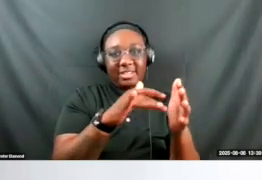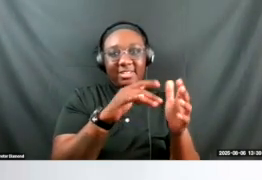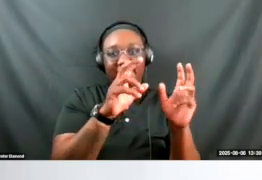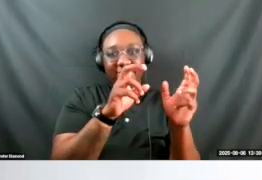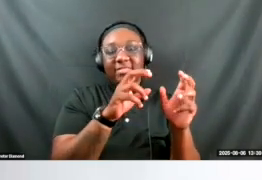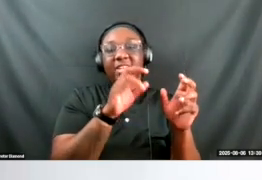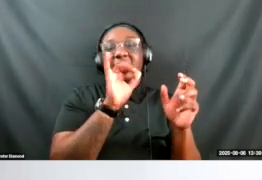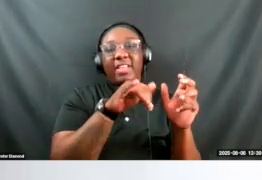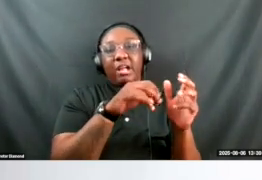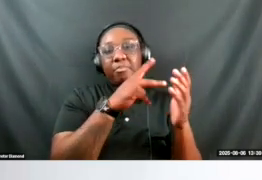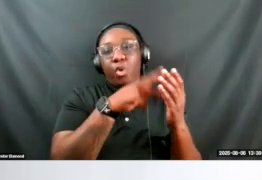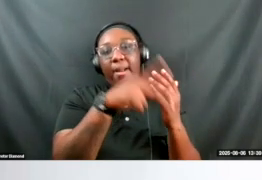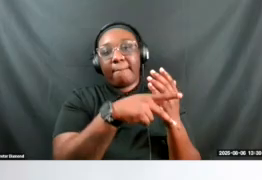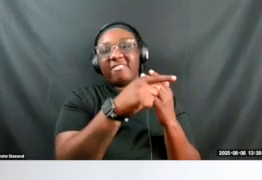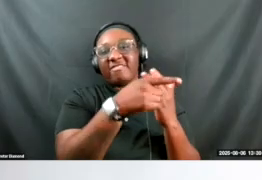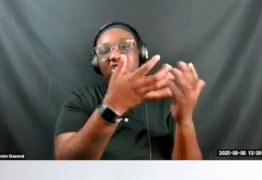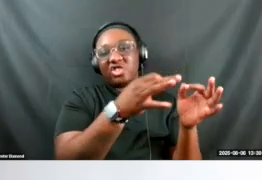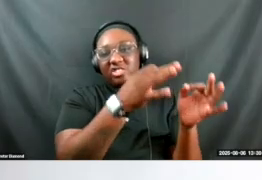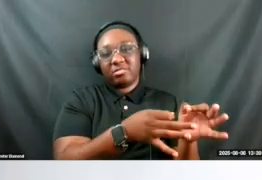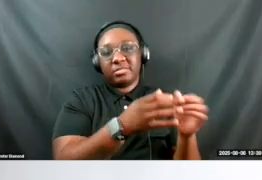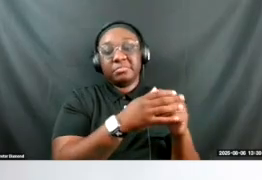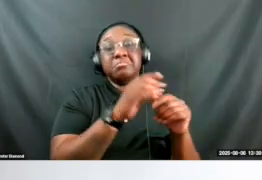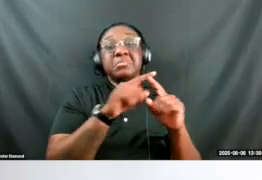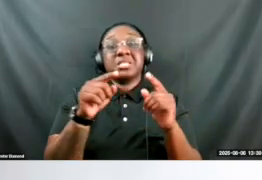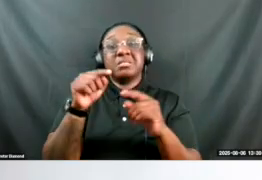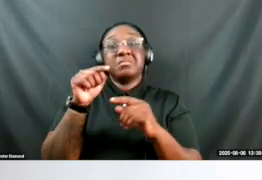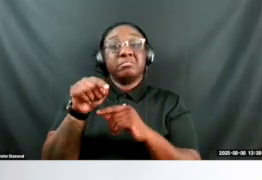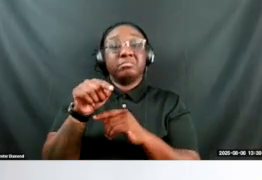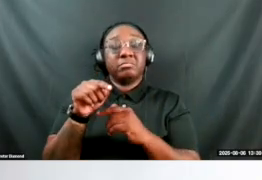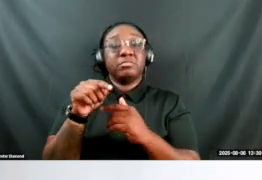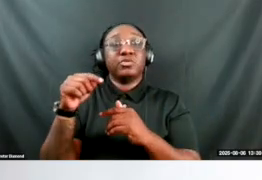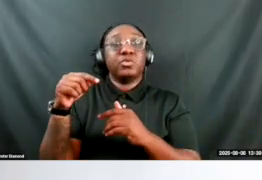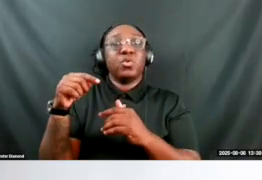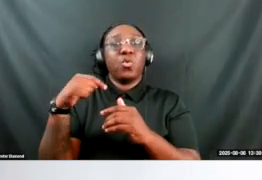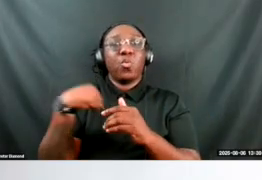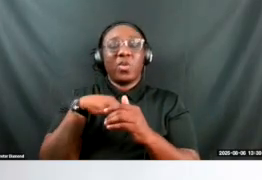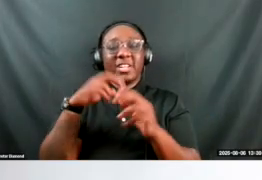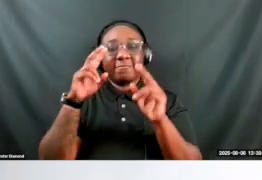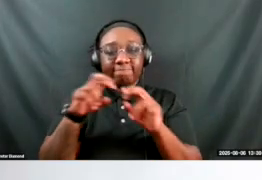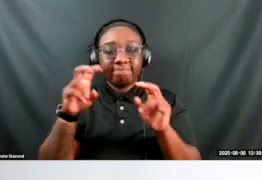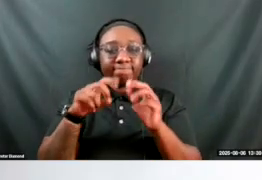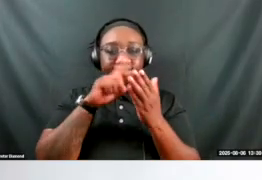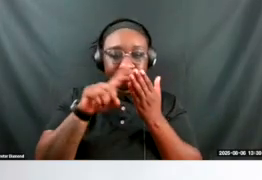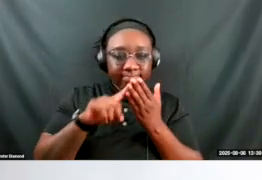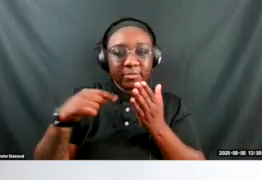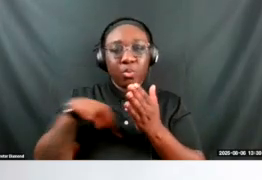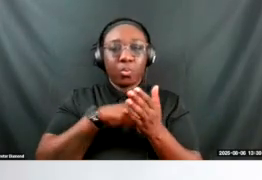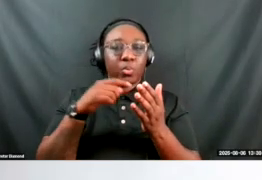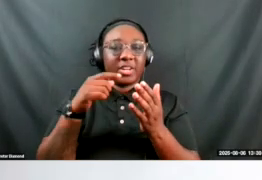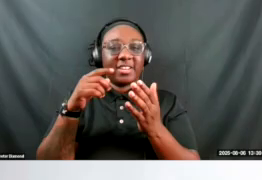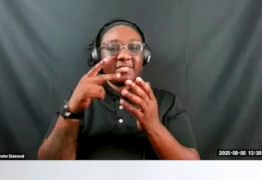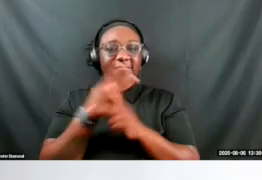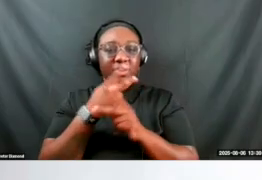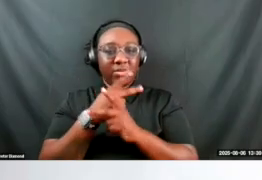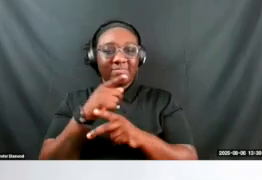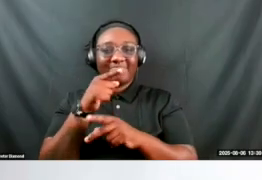group, we received feedback that this number would exclude one popular manufacturer in some regions and